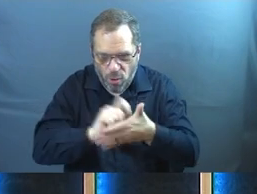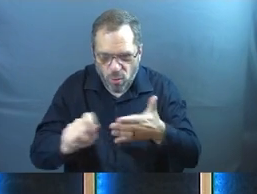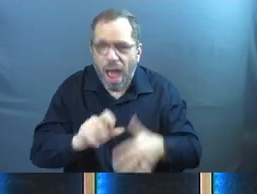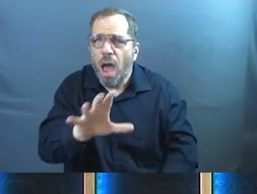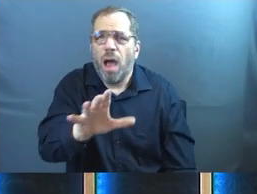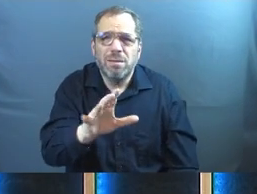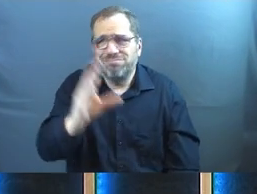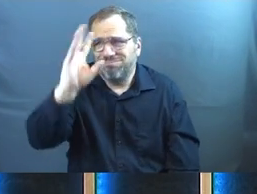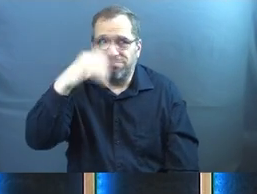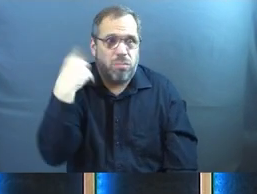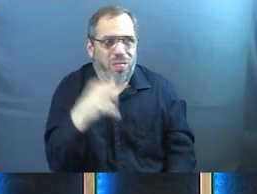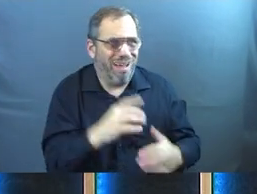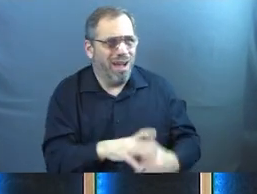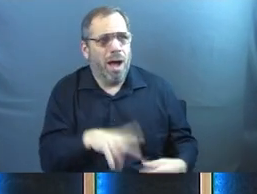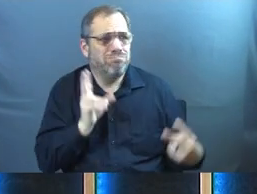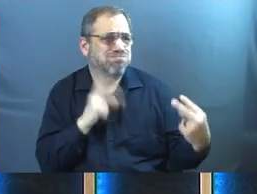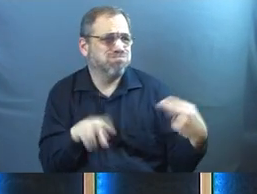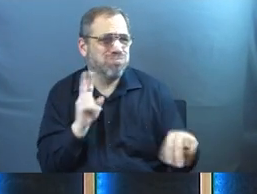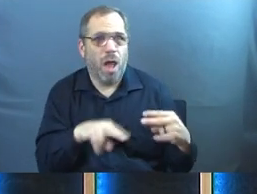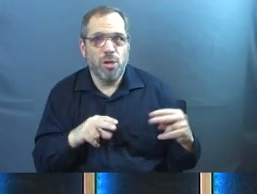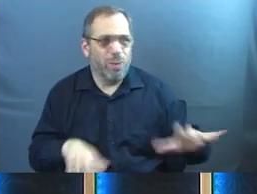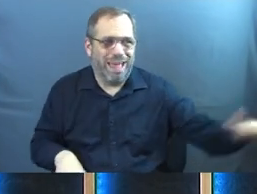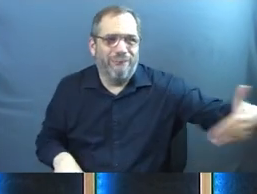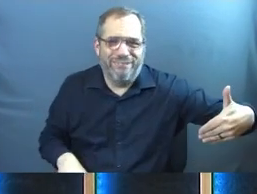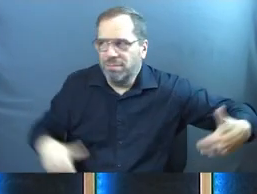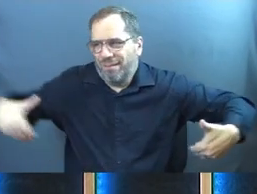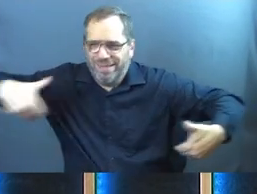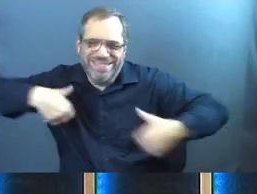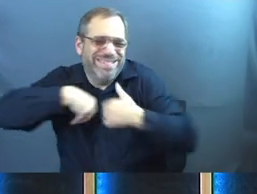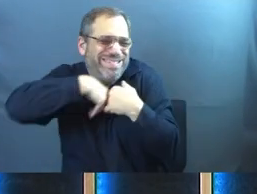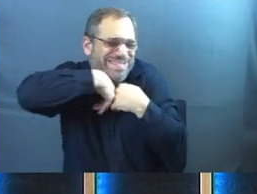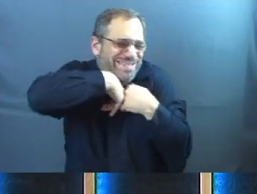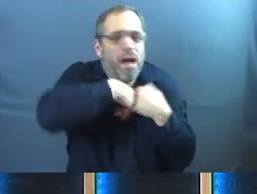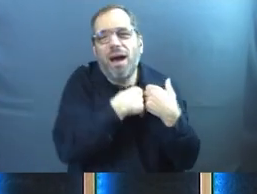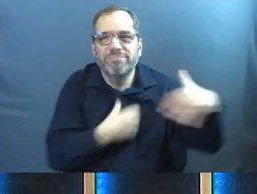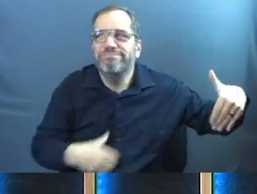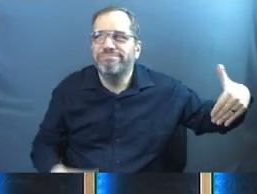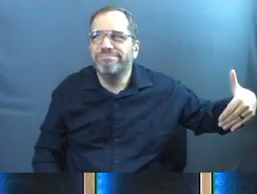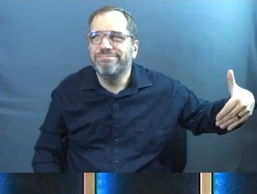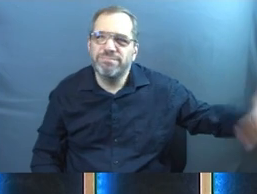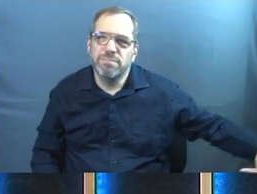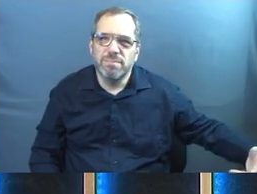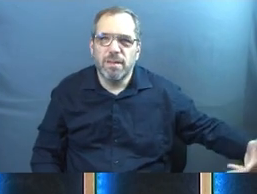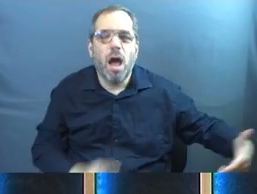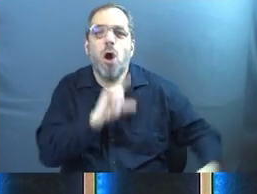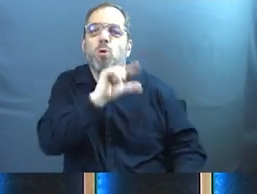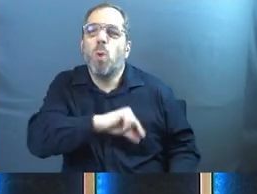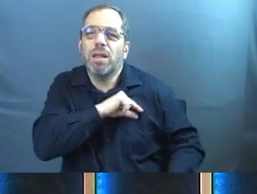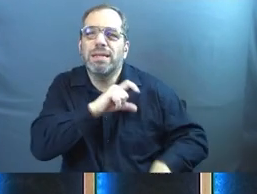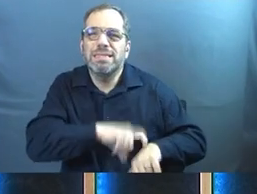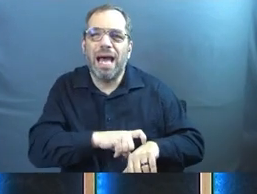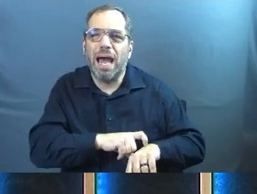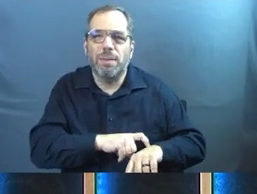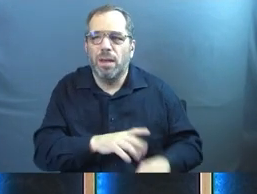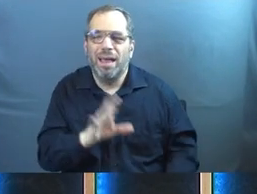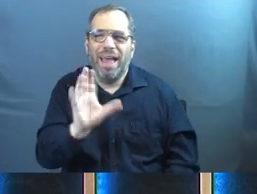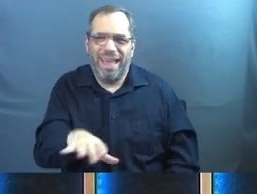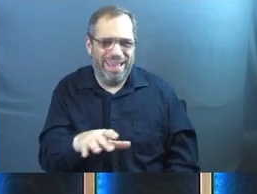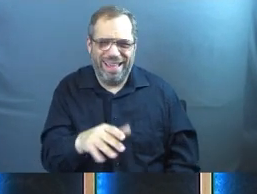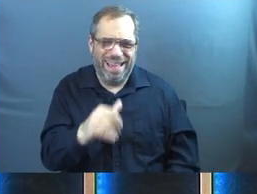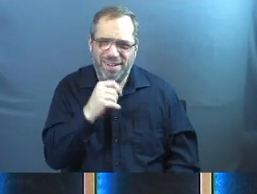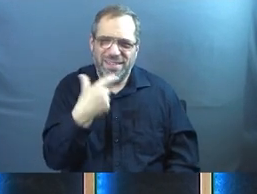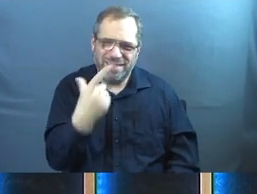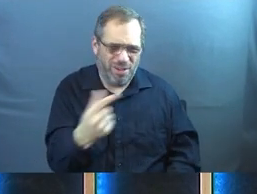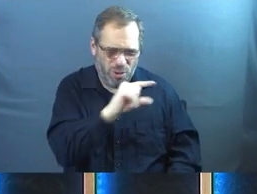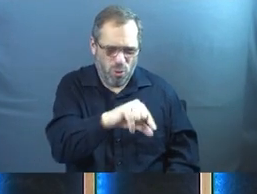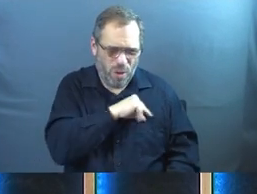used to be so crazy about each other, you couldn't keep your hands off of each other. Yes? Quality time. No one had to tell you to spend